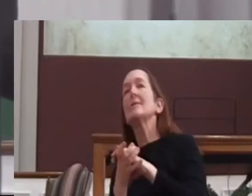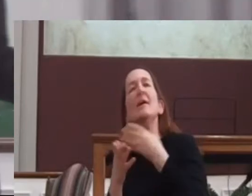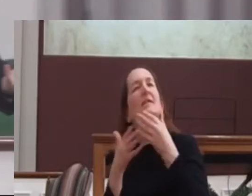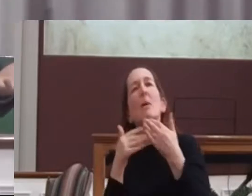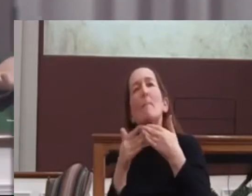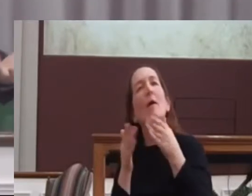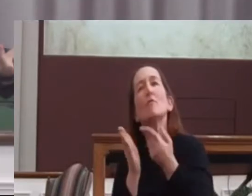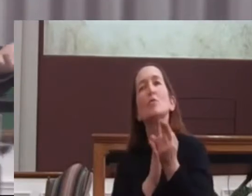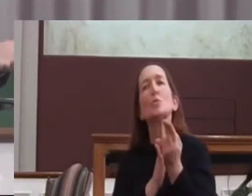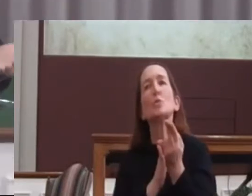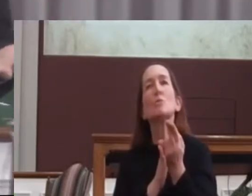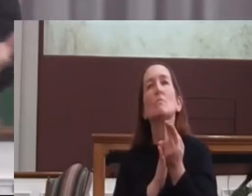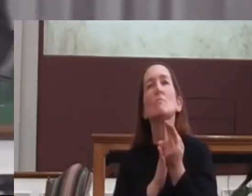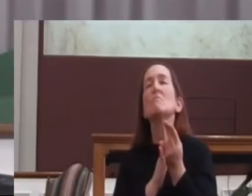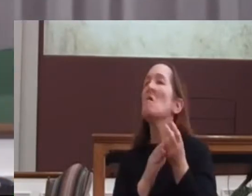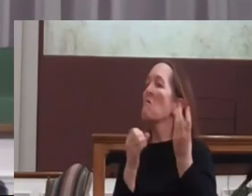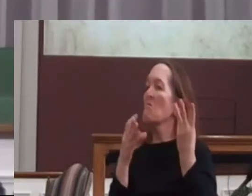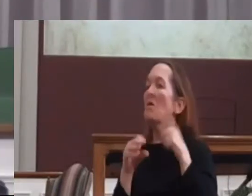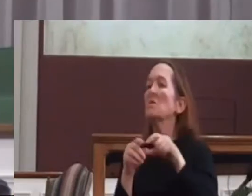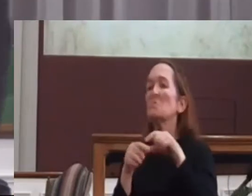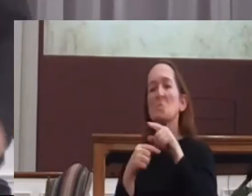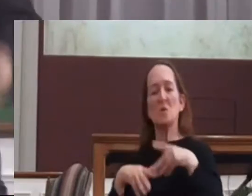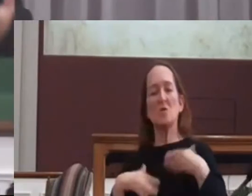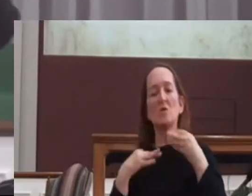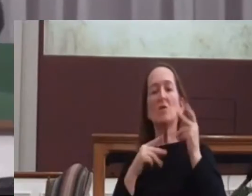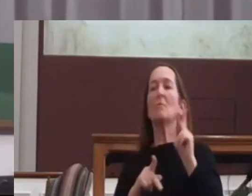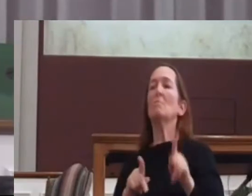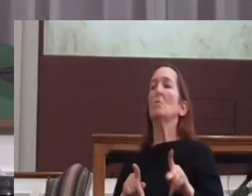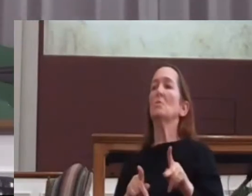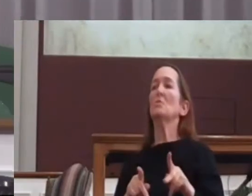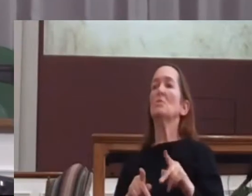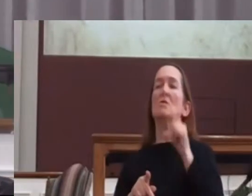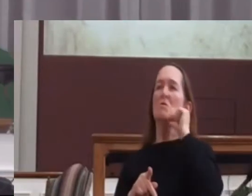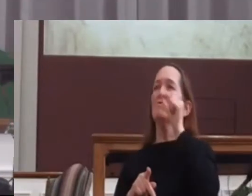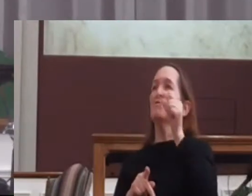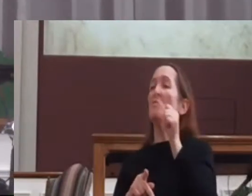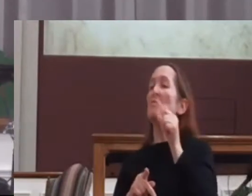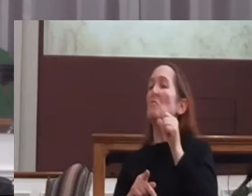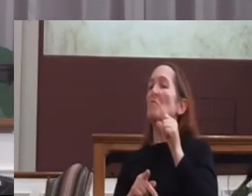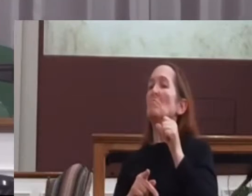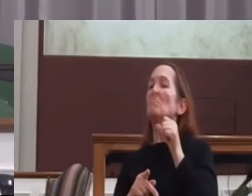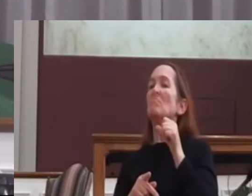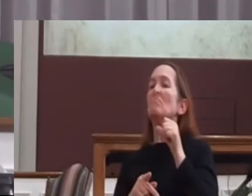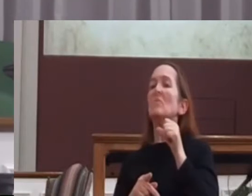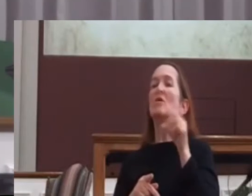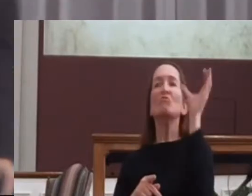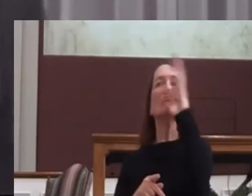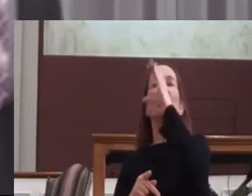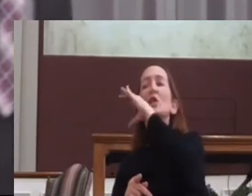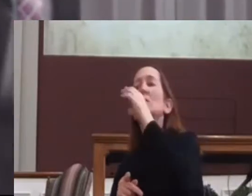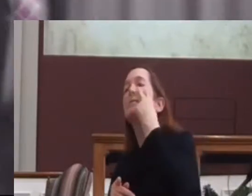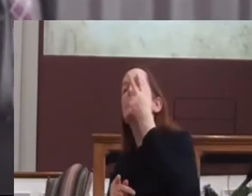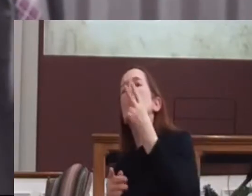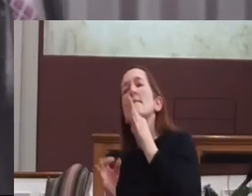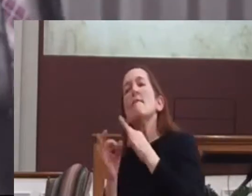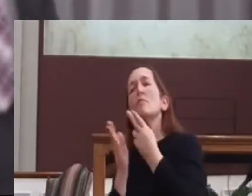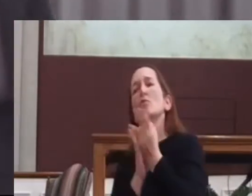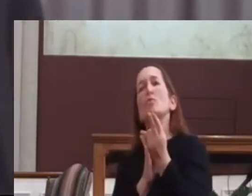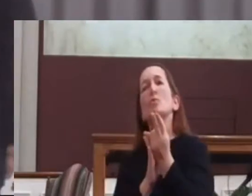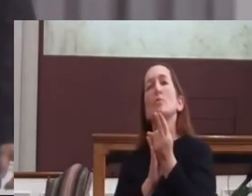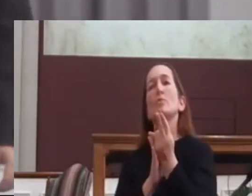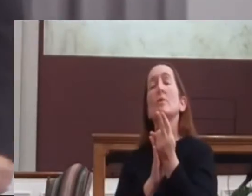Doesn't matter whether it was true. We don't even look to see if it was a lot of times when we were that age. We just take it and run with